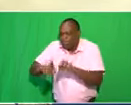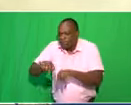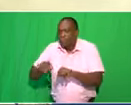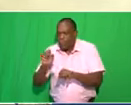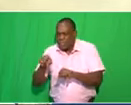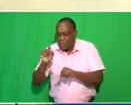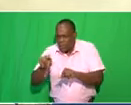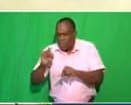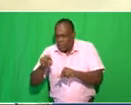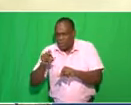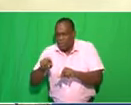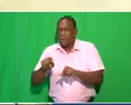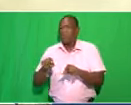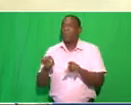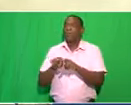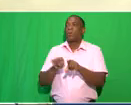at